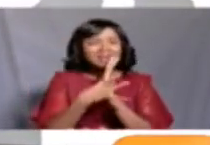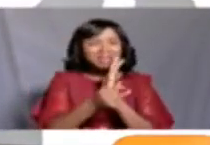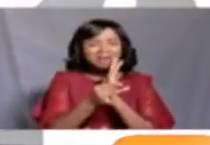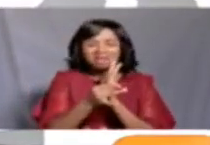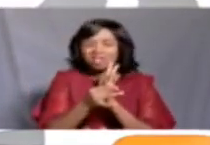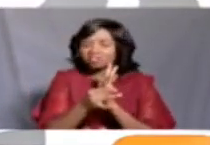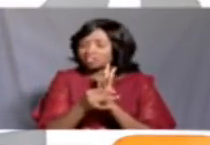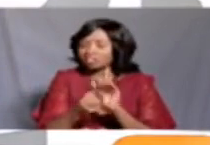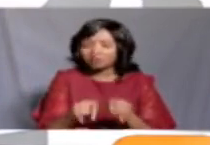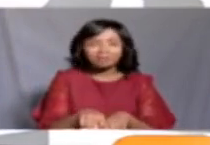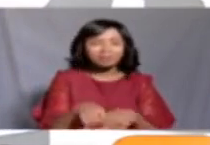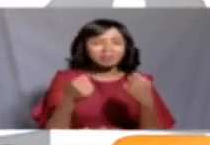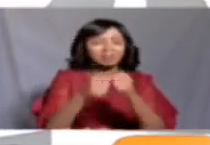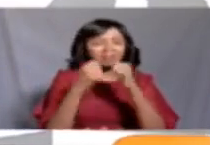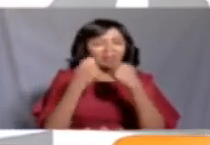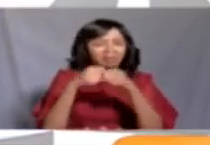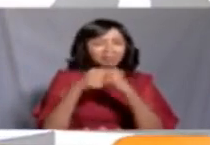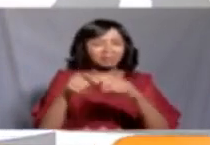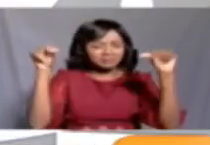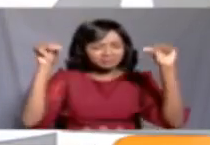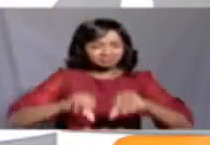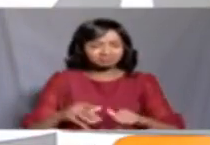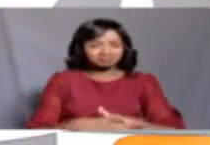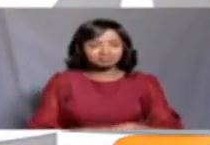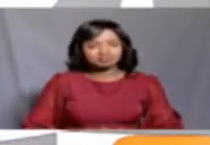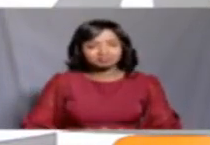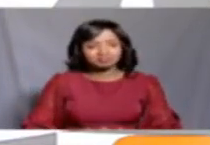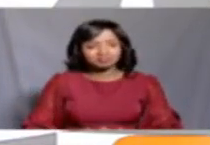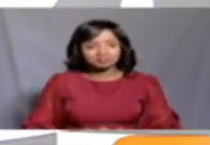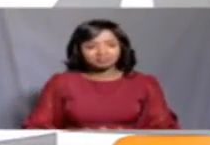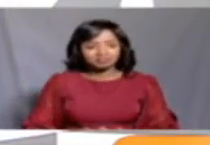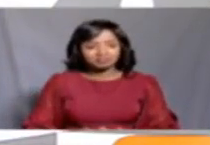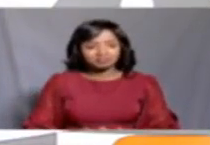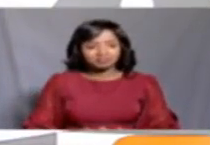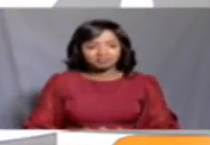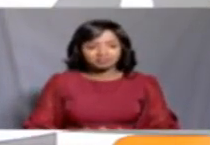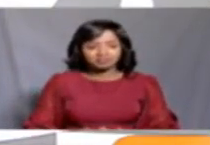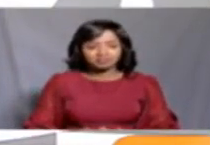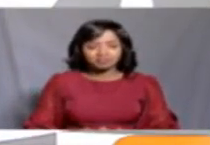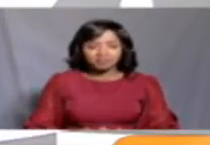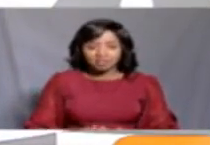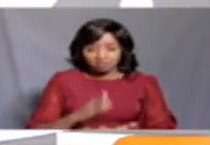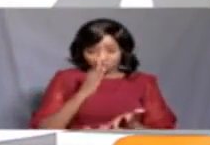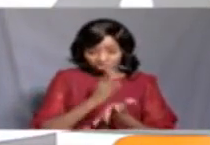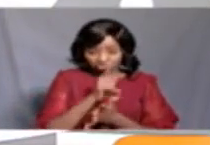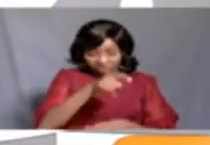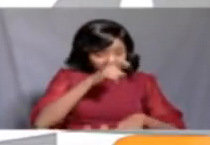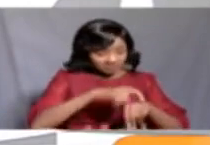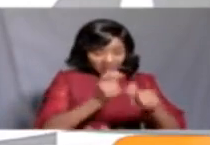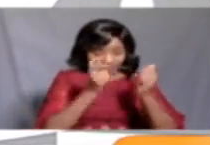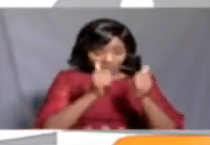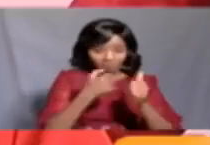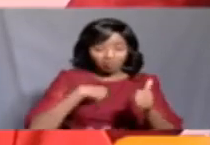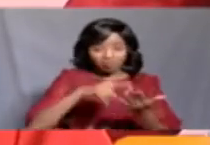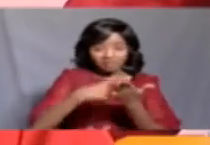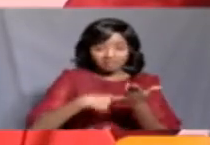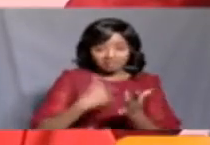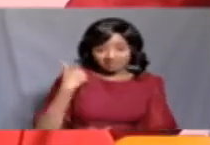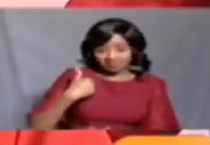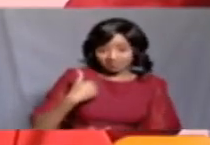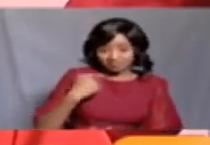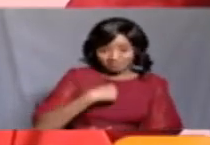way, in Kenyan society. It's timely we're having this discussion. My name is Joyce Mugi. I'm a student